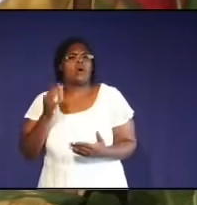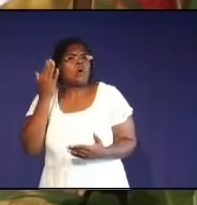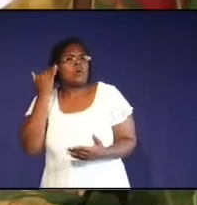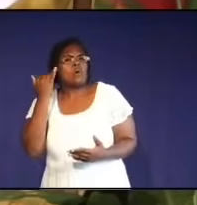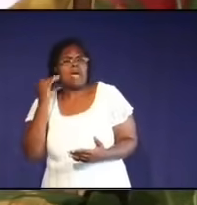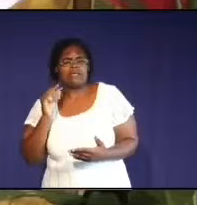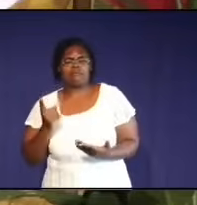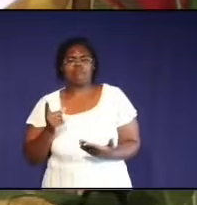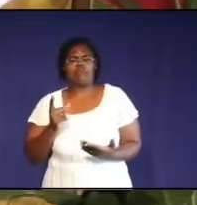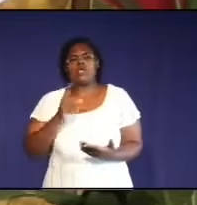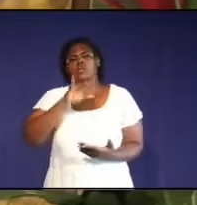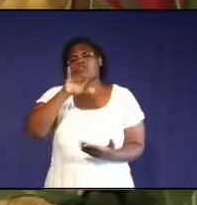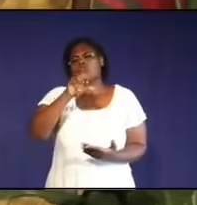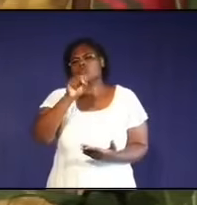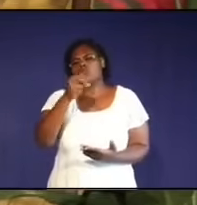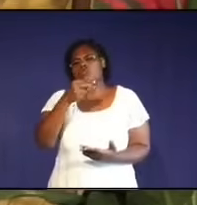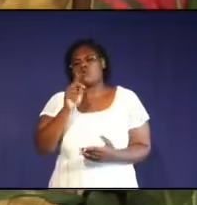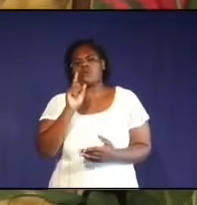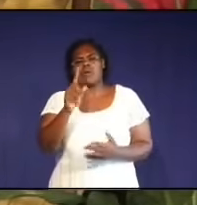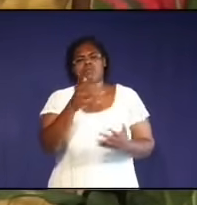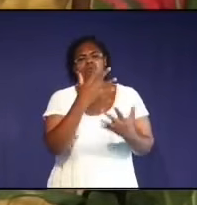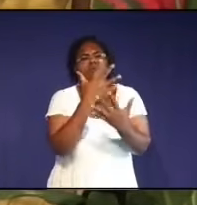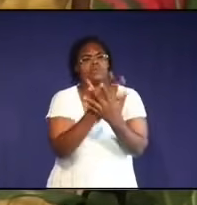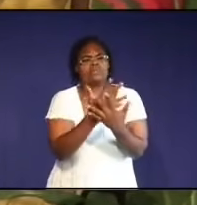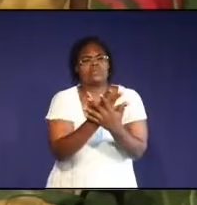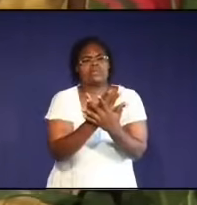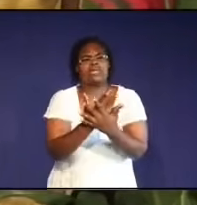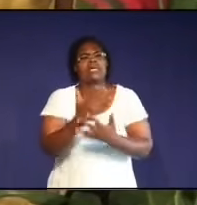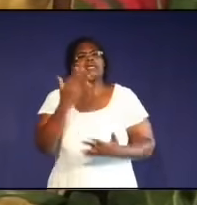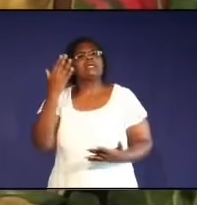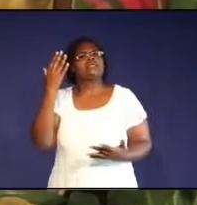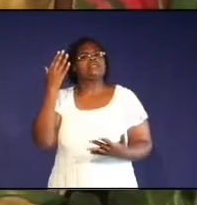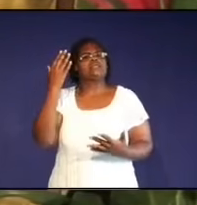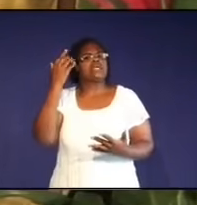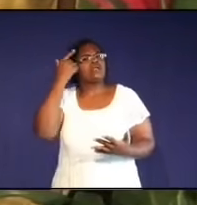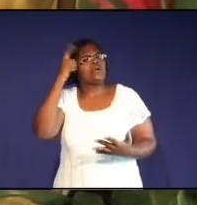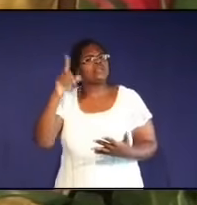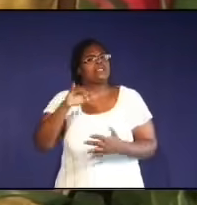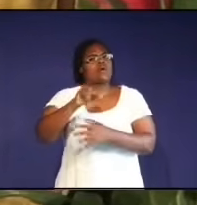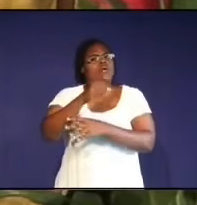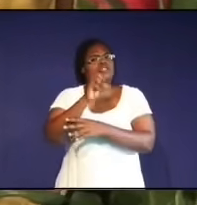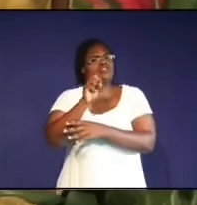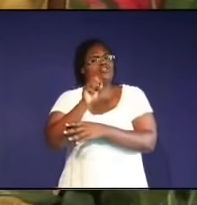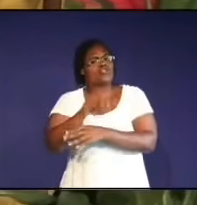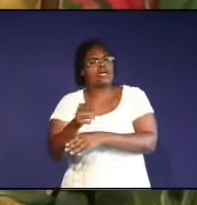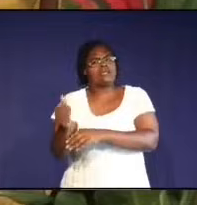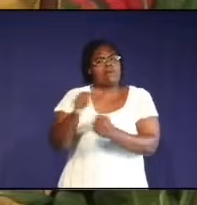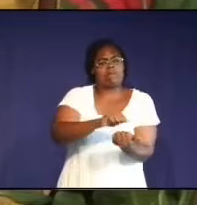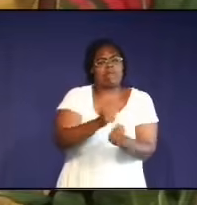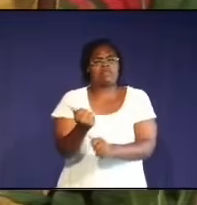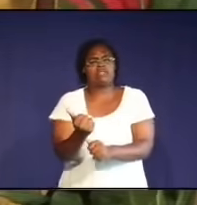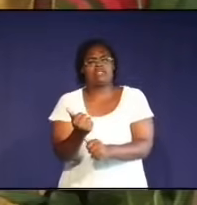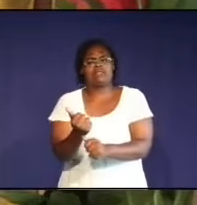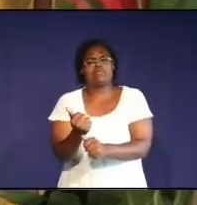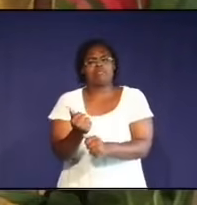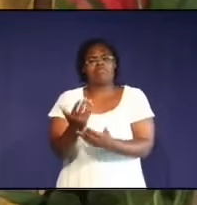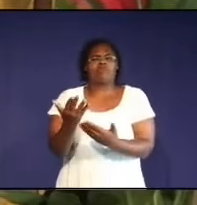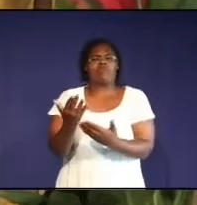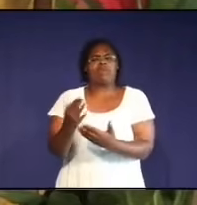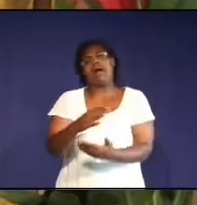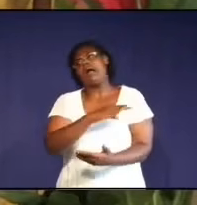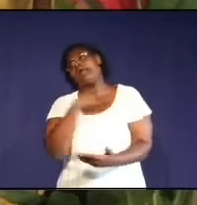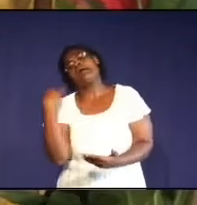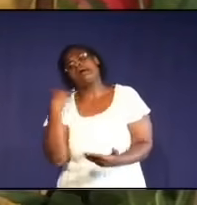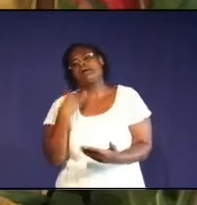in charge. I don't know why God allowed John the Baptist to have lost his